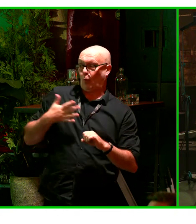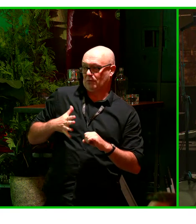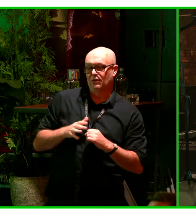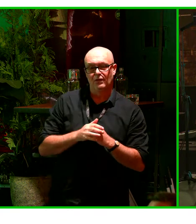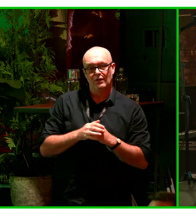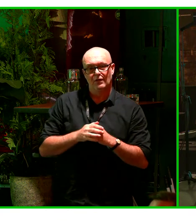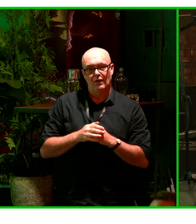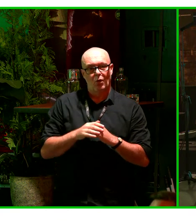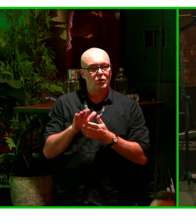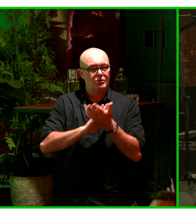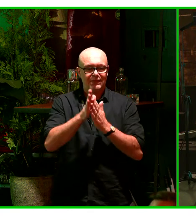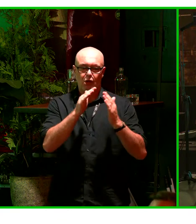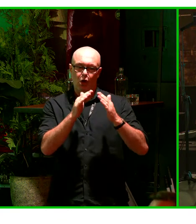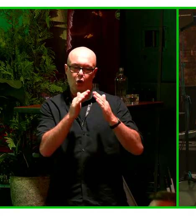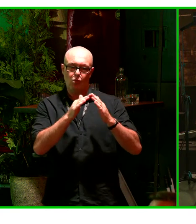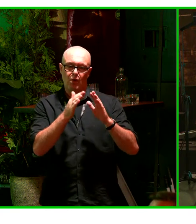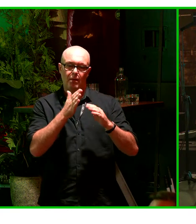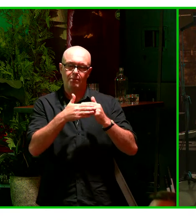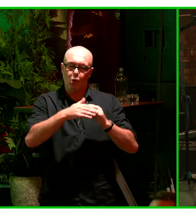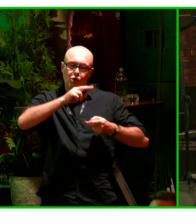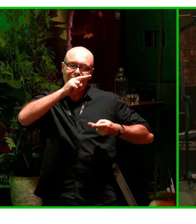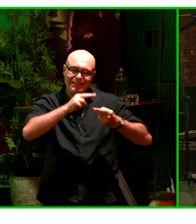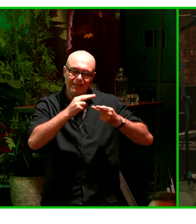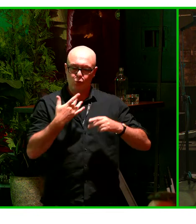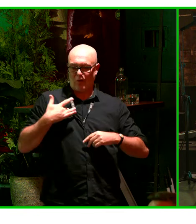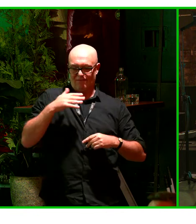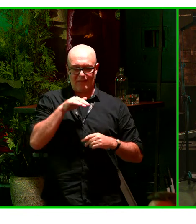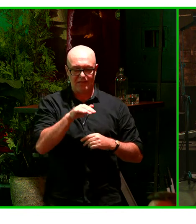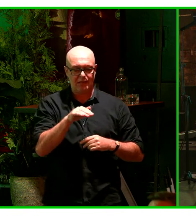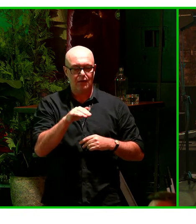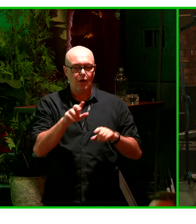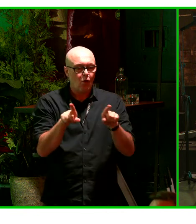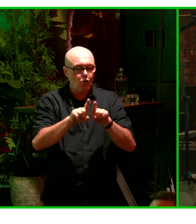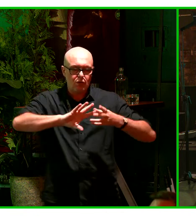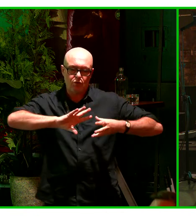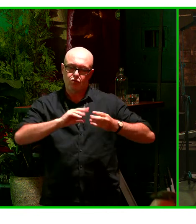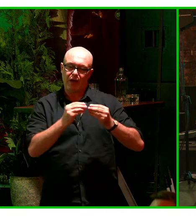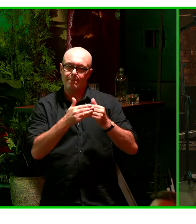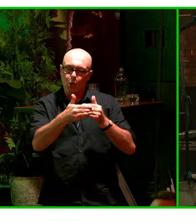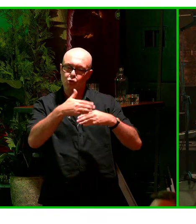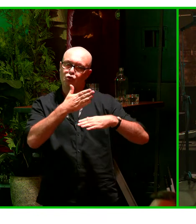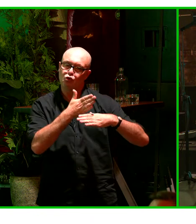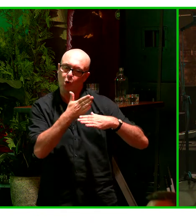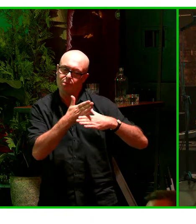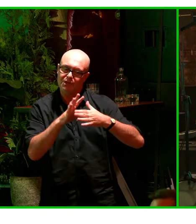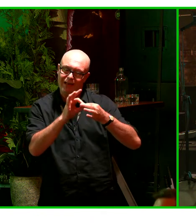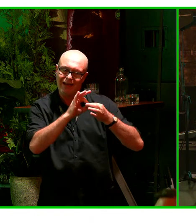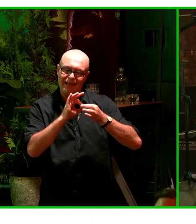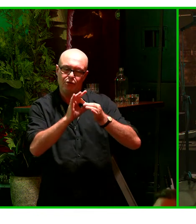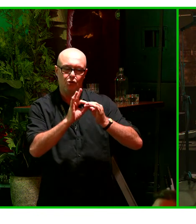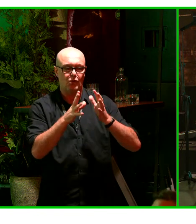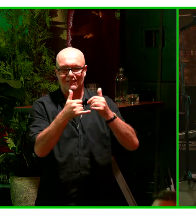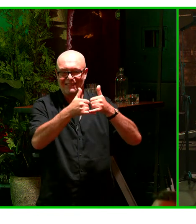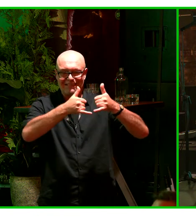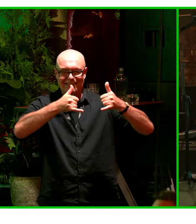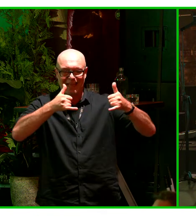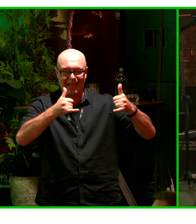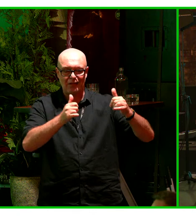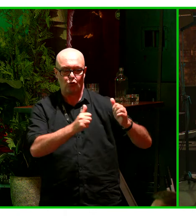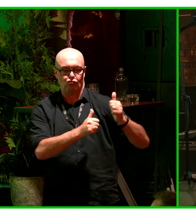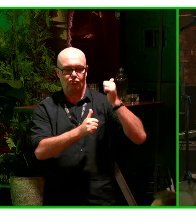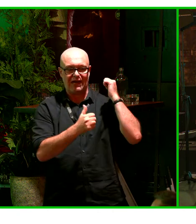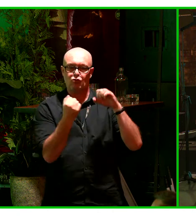become cheaper for people to run, to create all of the good jobs that come from a scale retrofitting